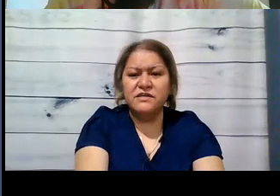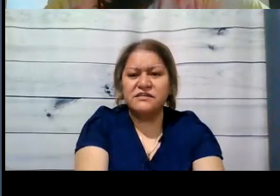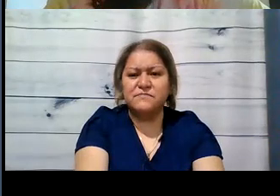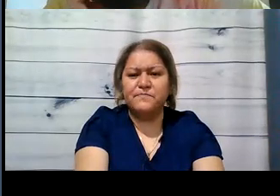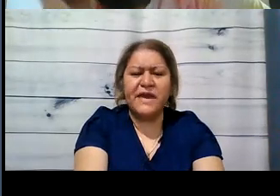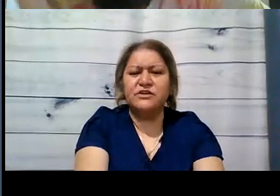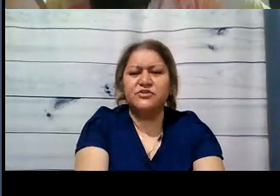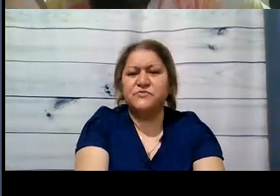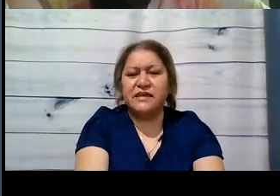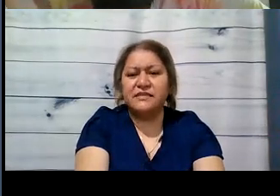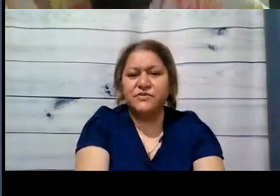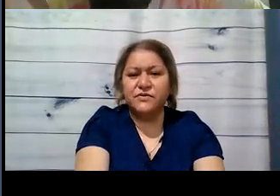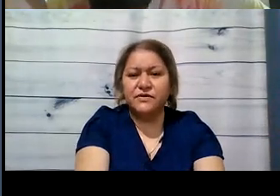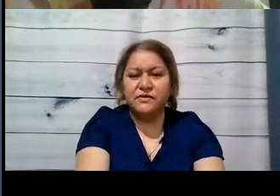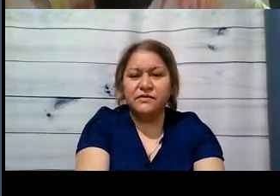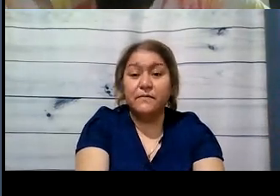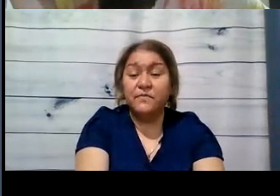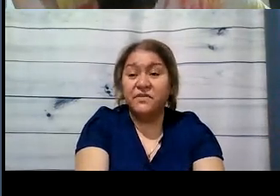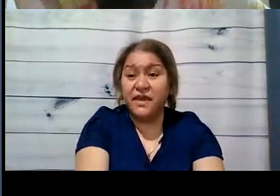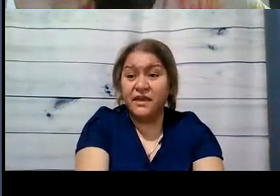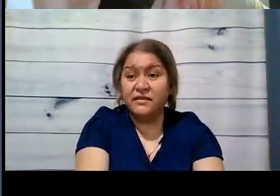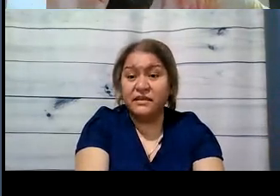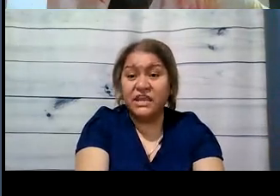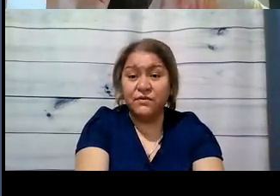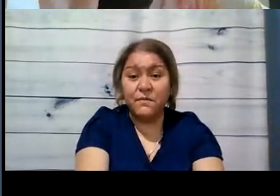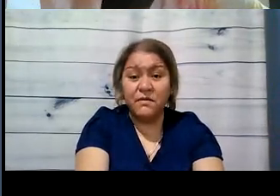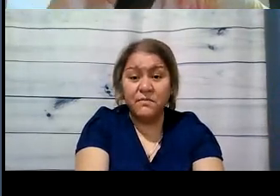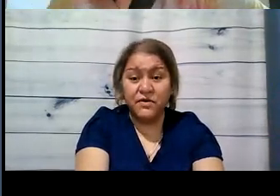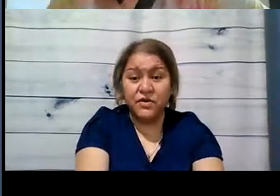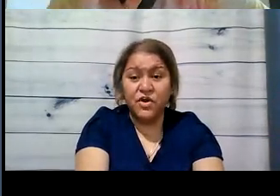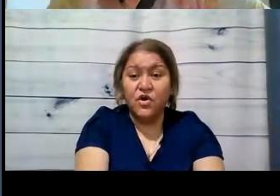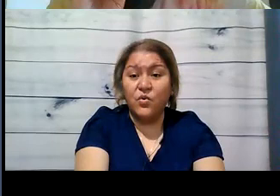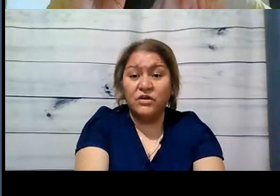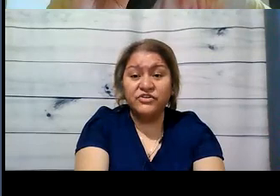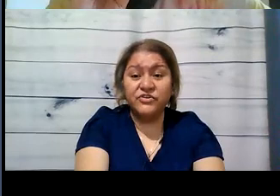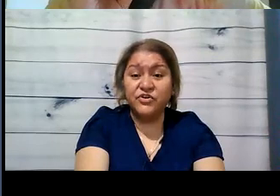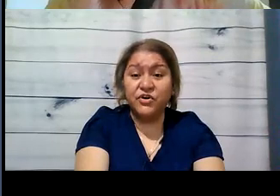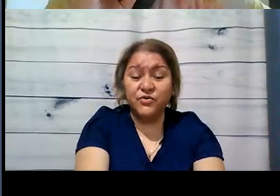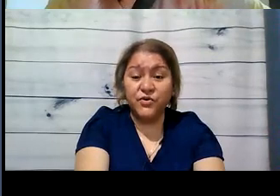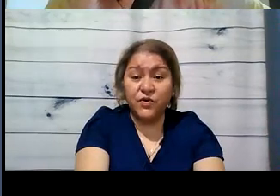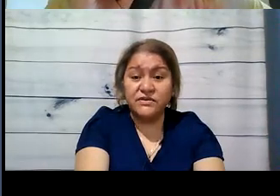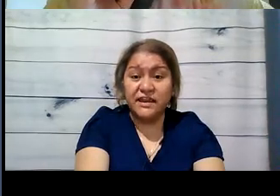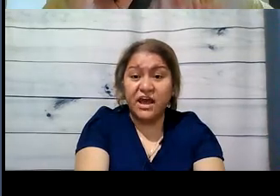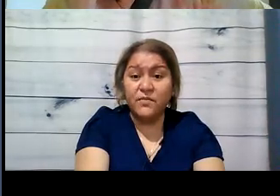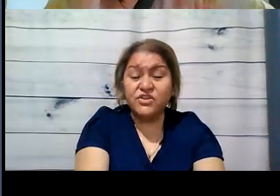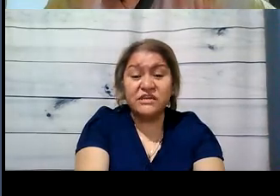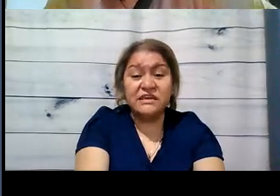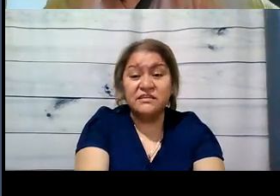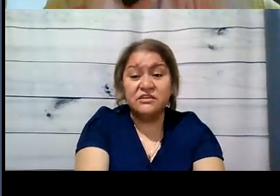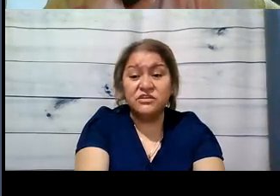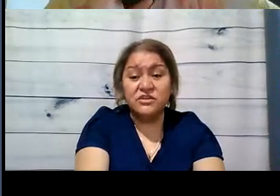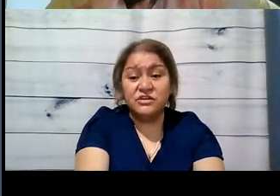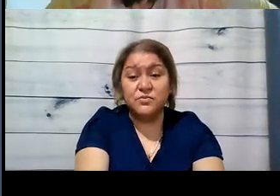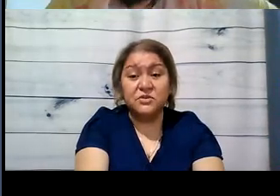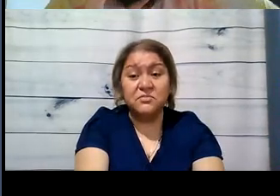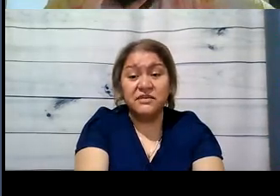I must banish you, said the Duke. But then he remembered Walter's good rolls and how much he and